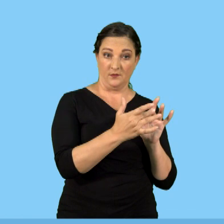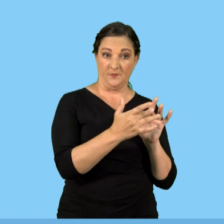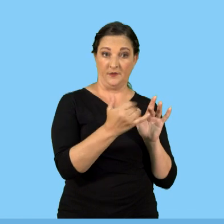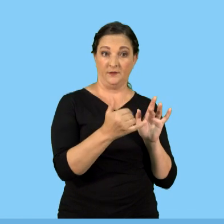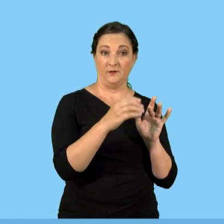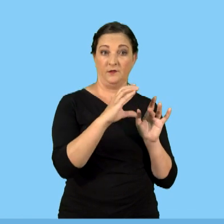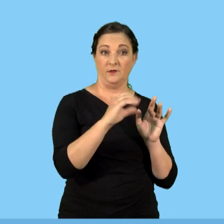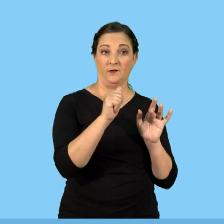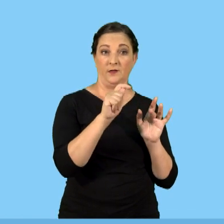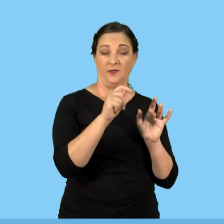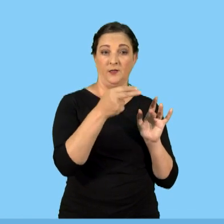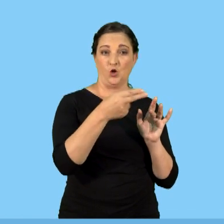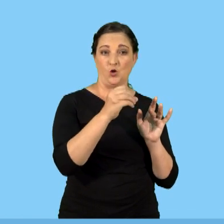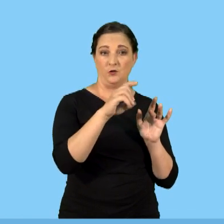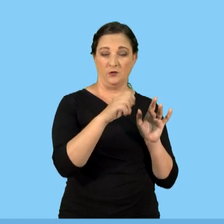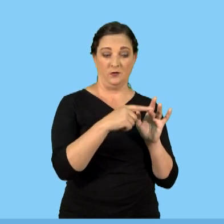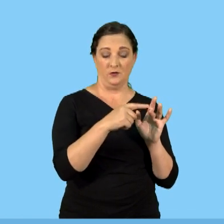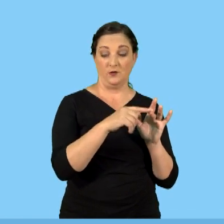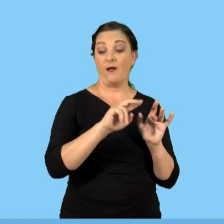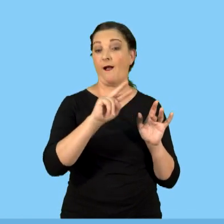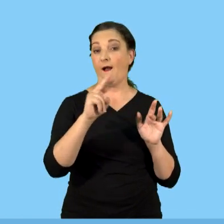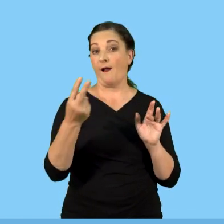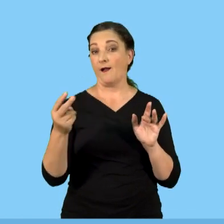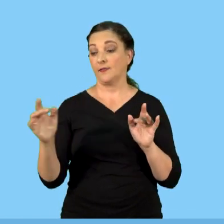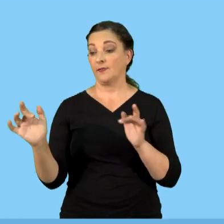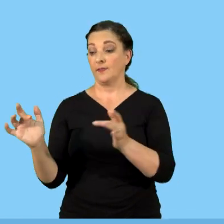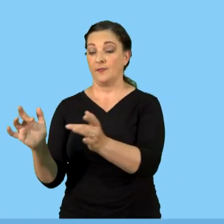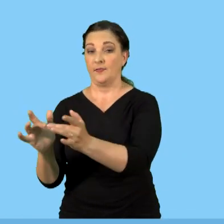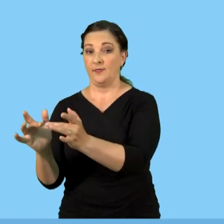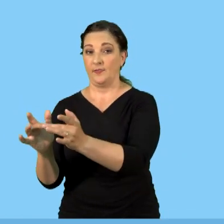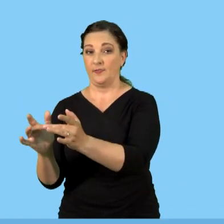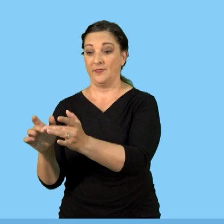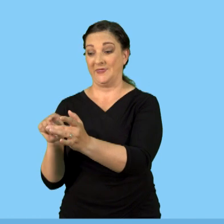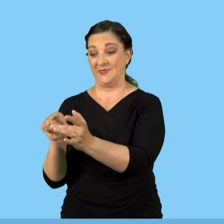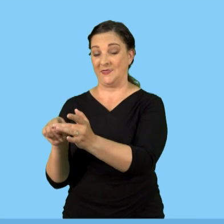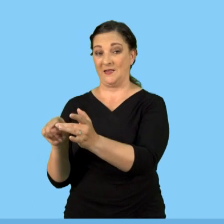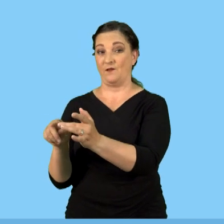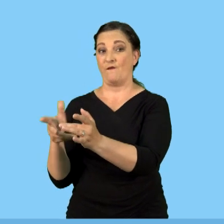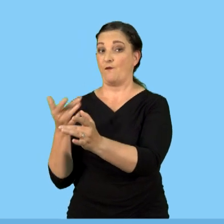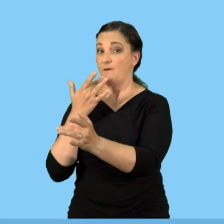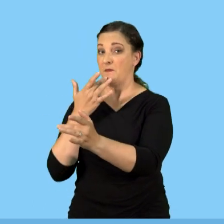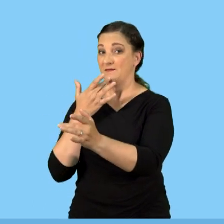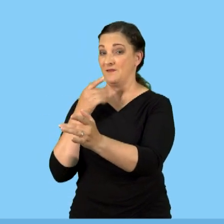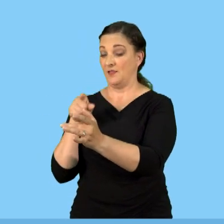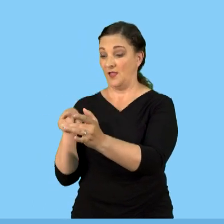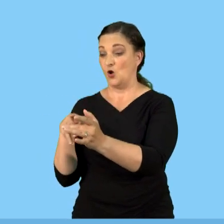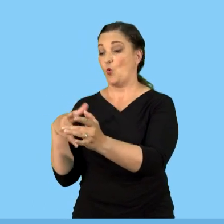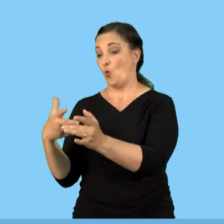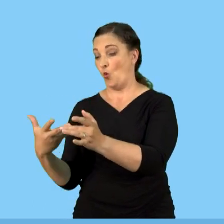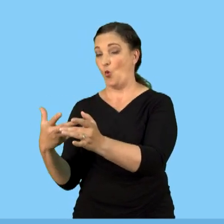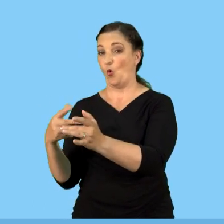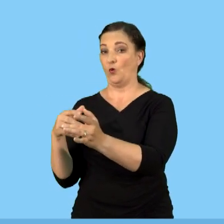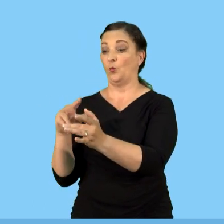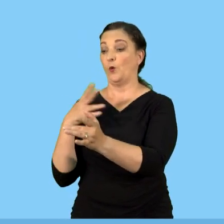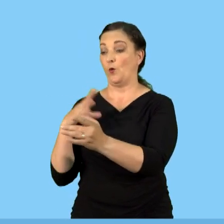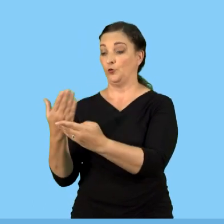is connected to a cathode and the other is connected to the anode. So the anode, it is the substance or the metal